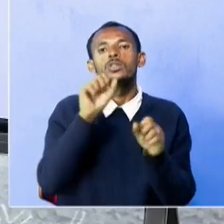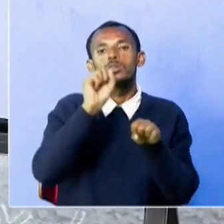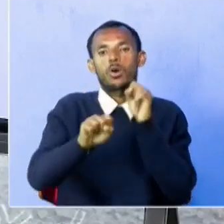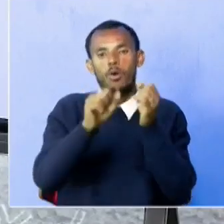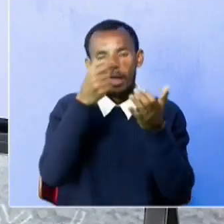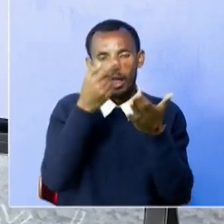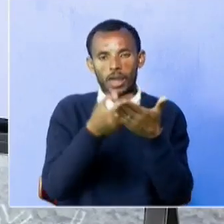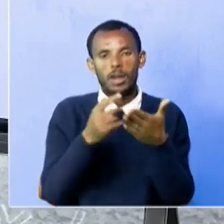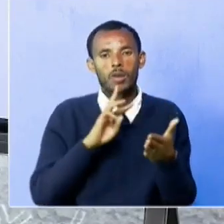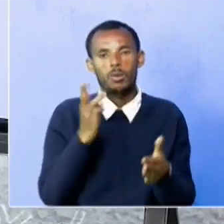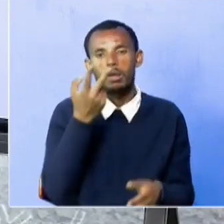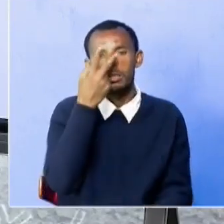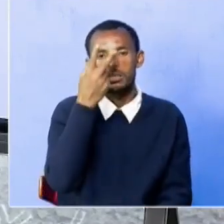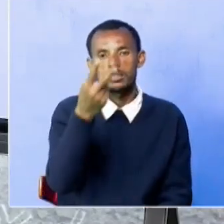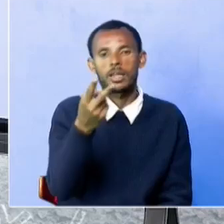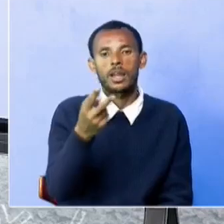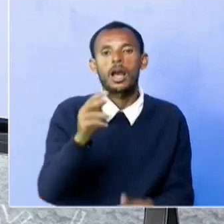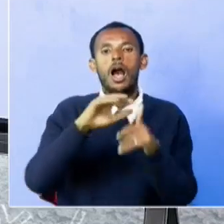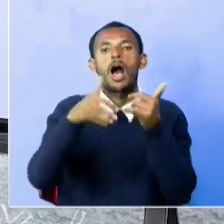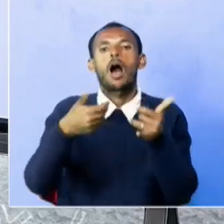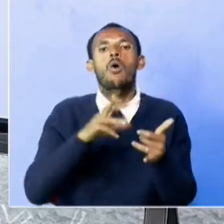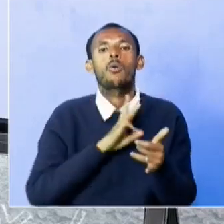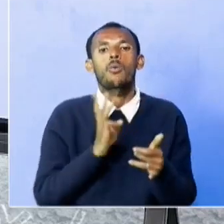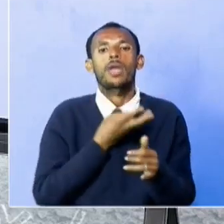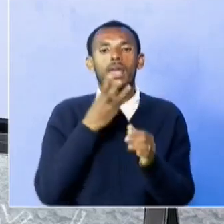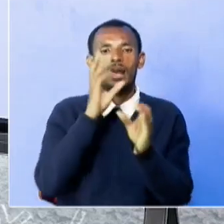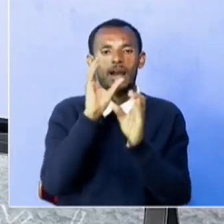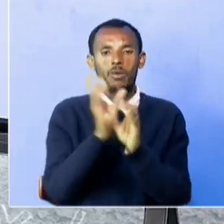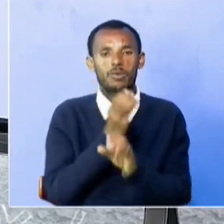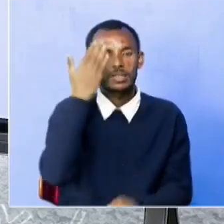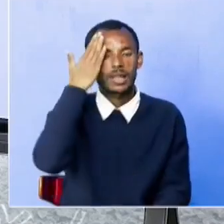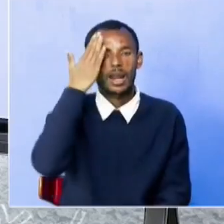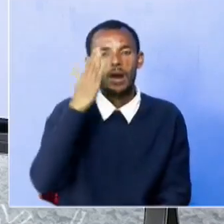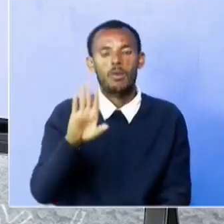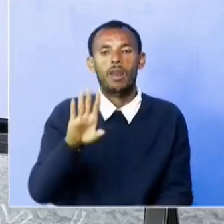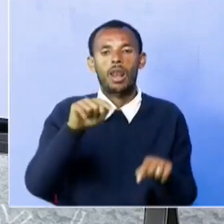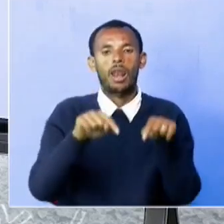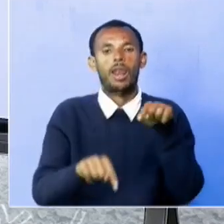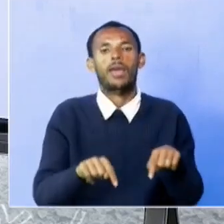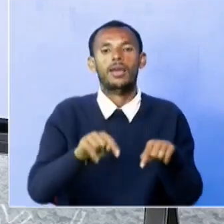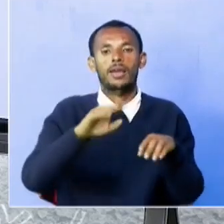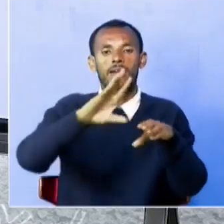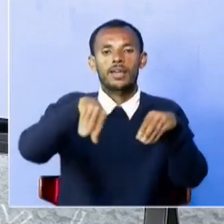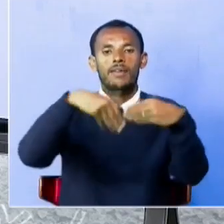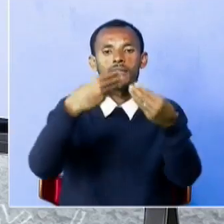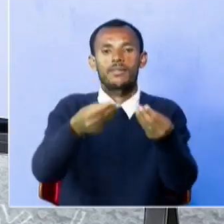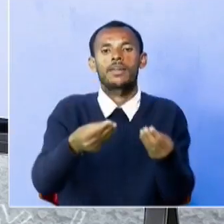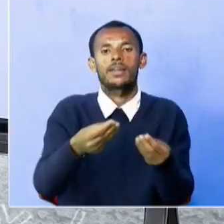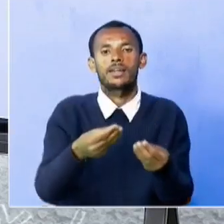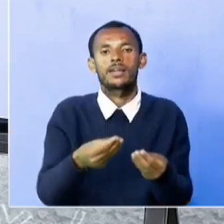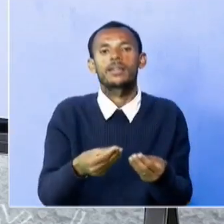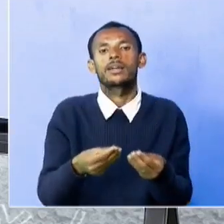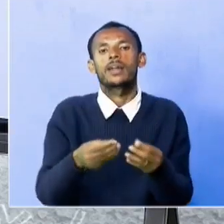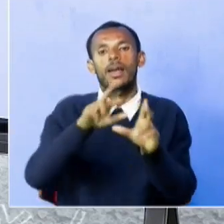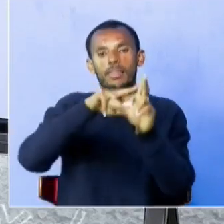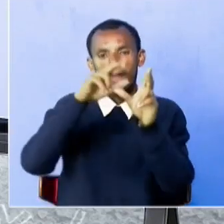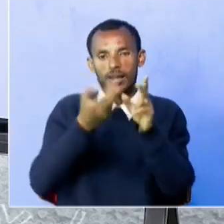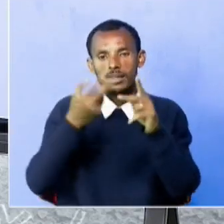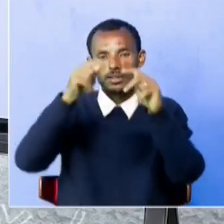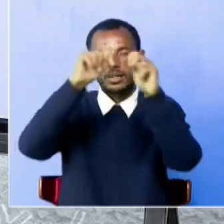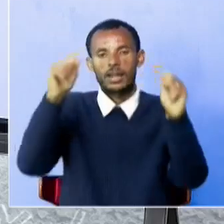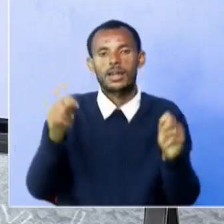we've seen how we can calculate the unknown legs given a certain right angle